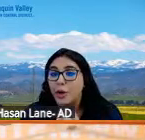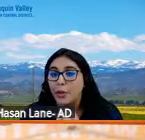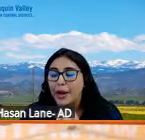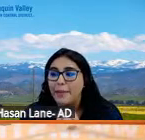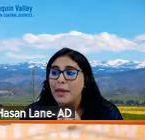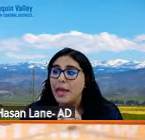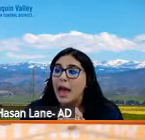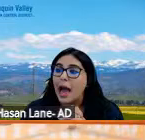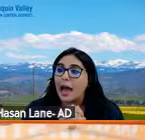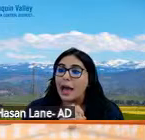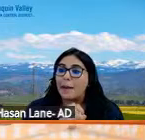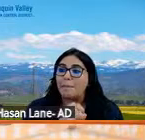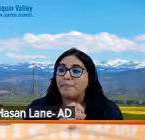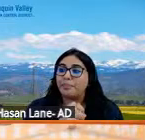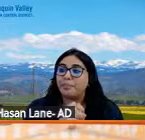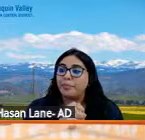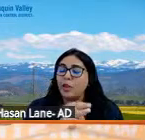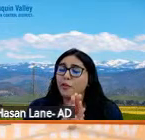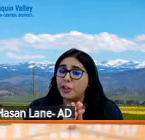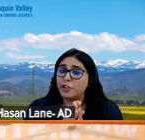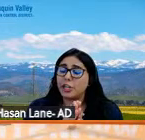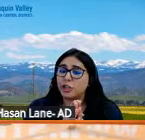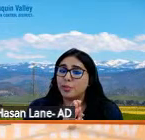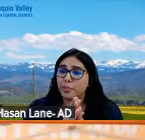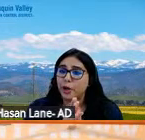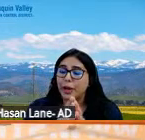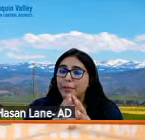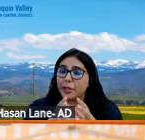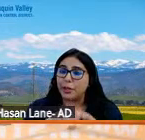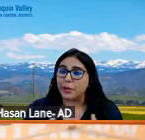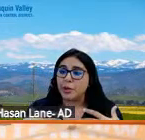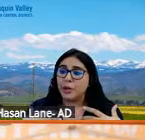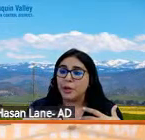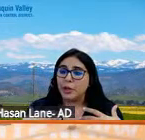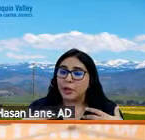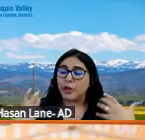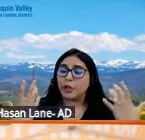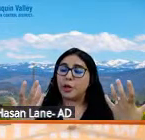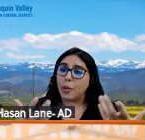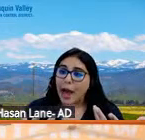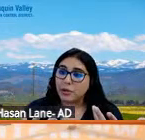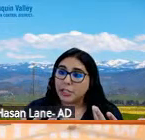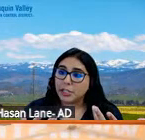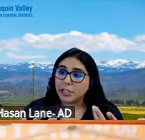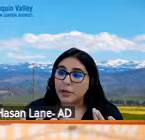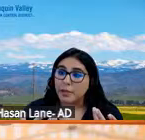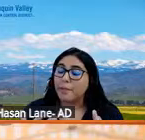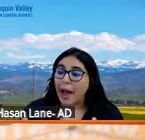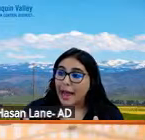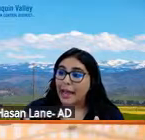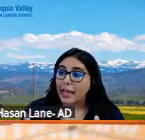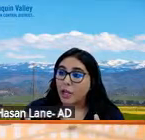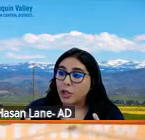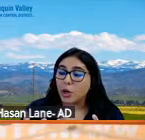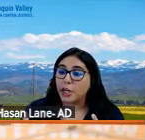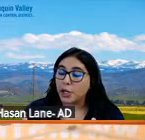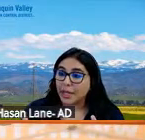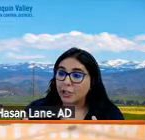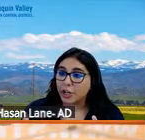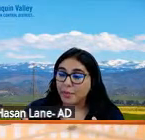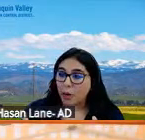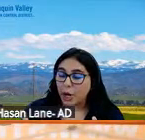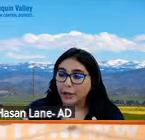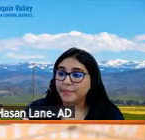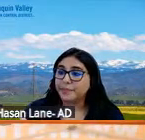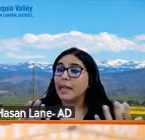traditional program. For the traditional program, you go out to buy your new